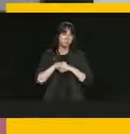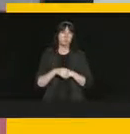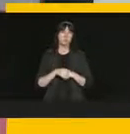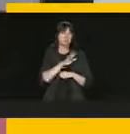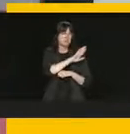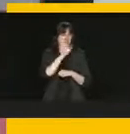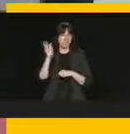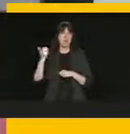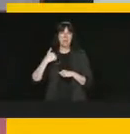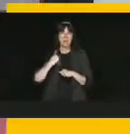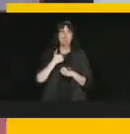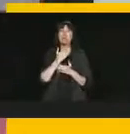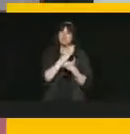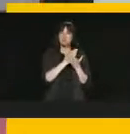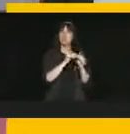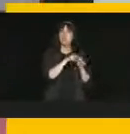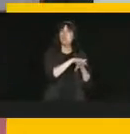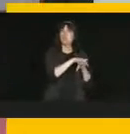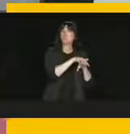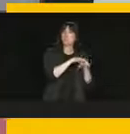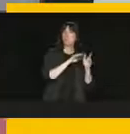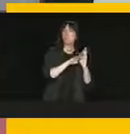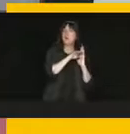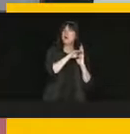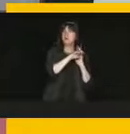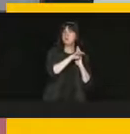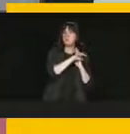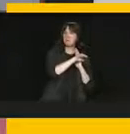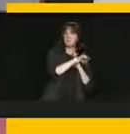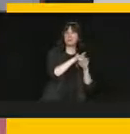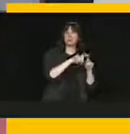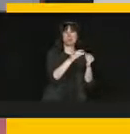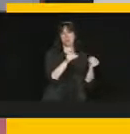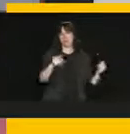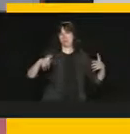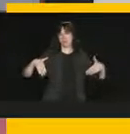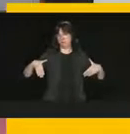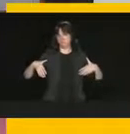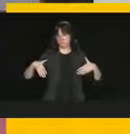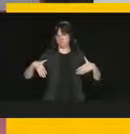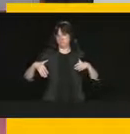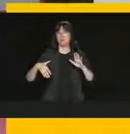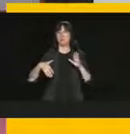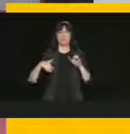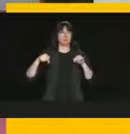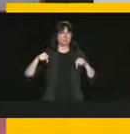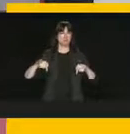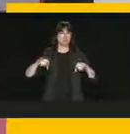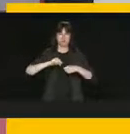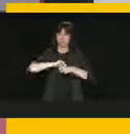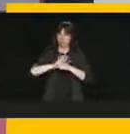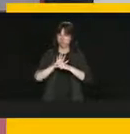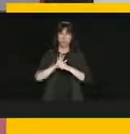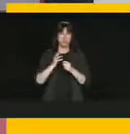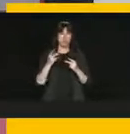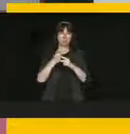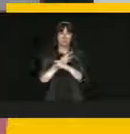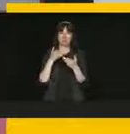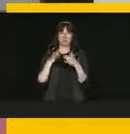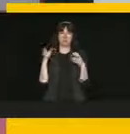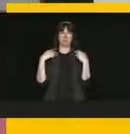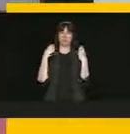COVID has slowed down, but we're not out of the woods. We are in the midst of one of the most serious public health emergencies in the history